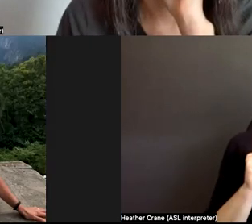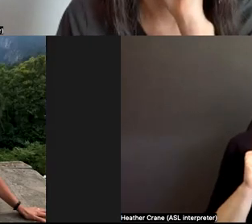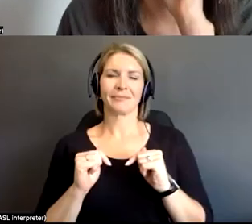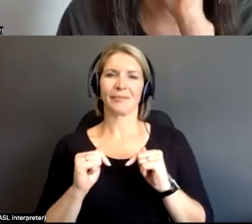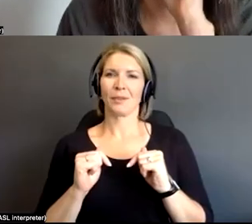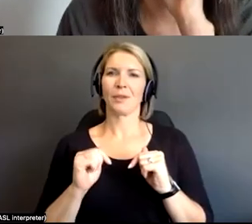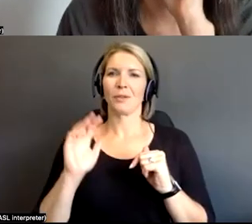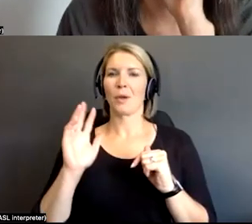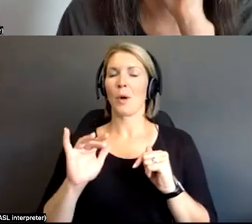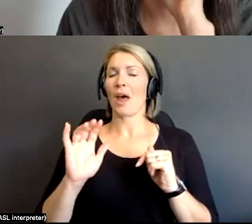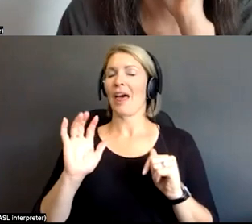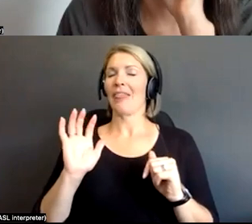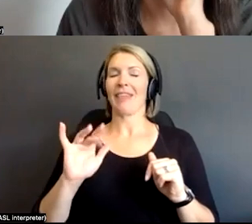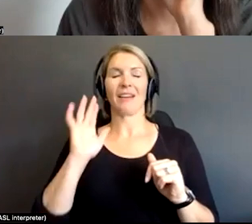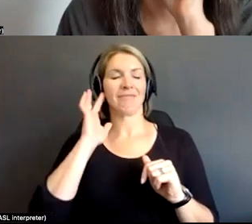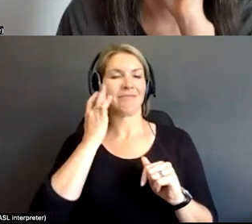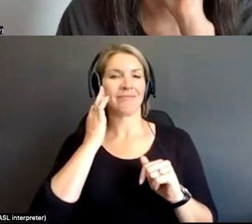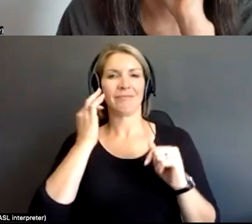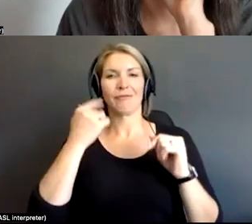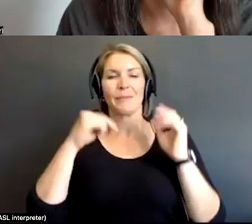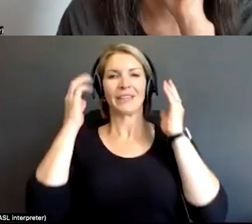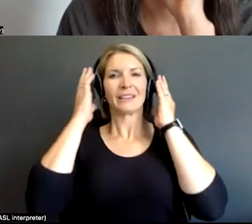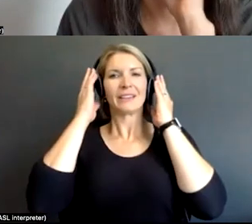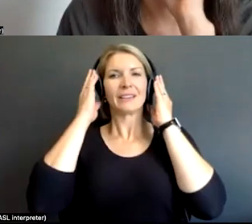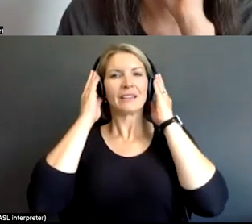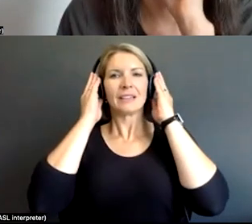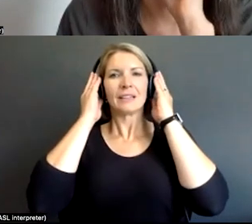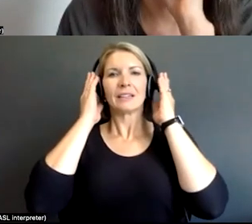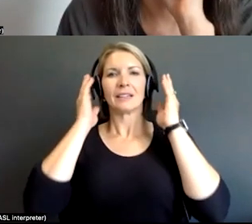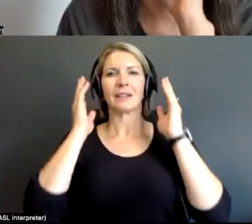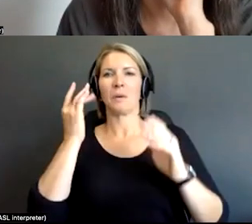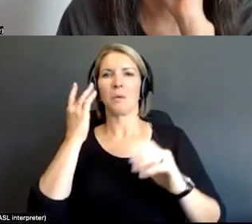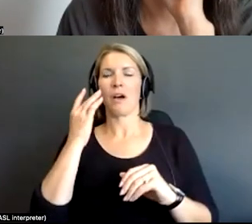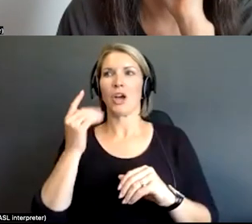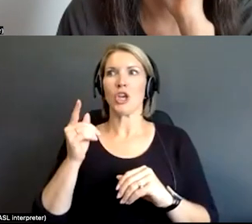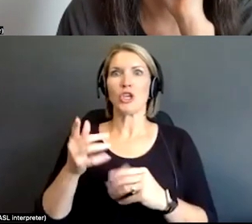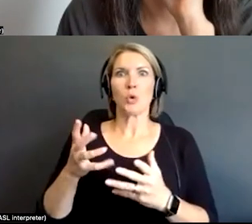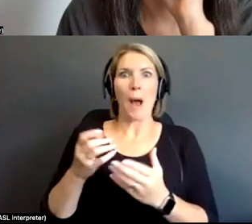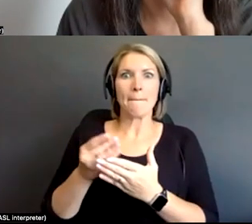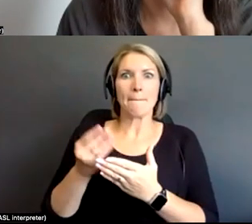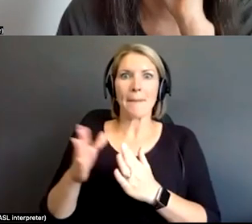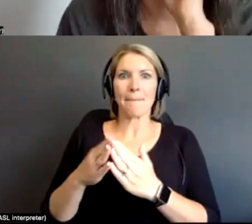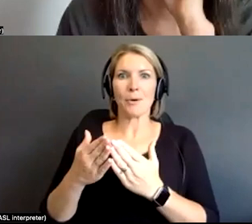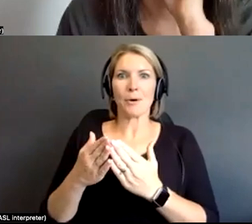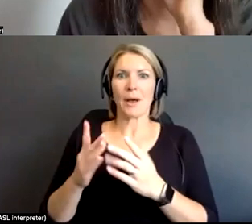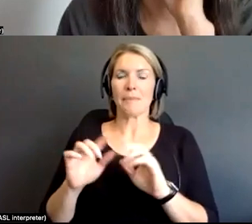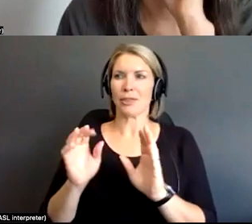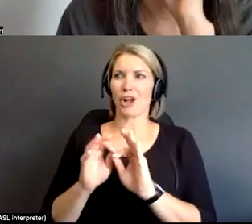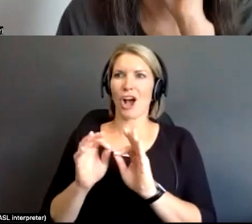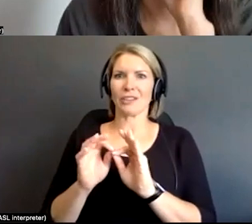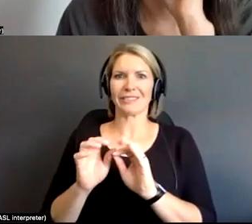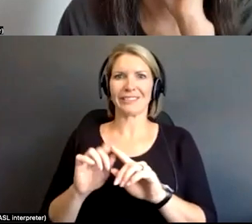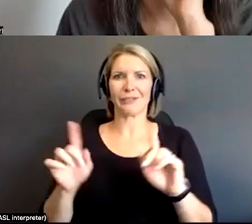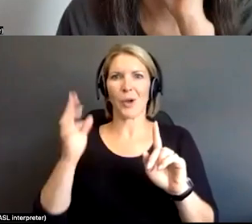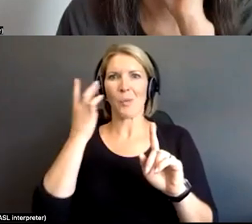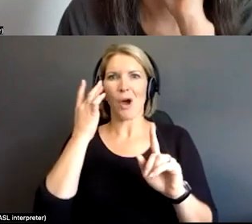does drive me up the wall to feel like we're when in fact it's a book you already want at a new price point. One